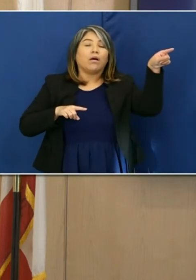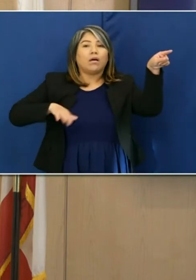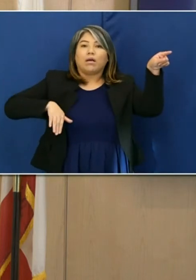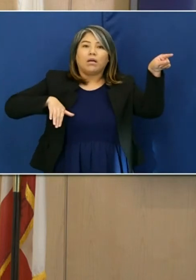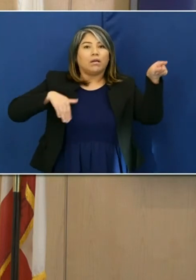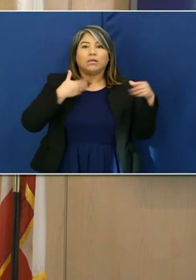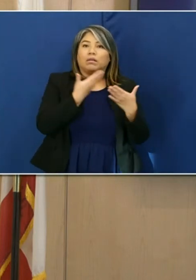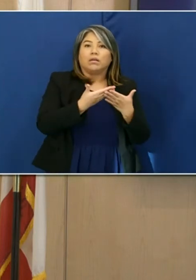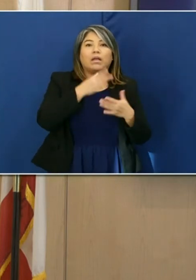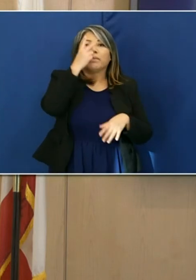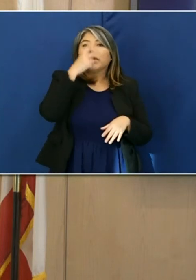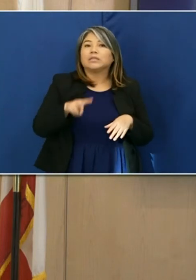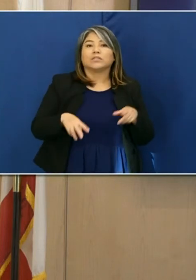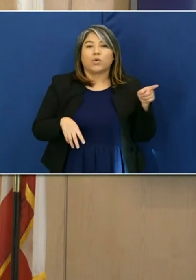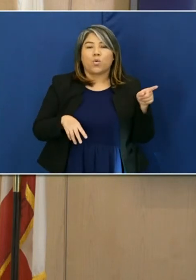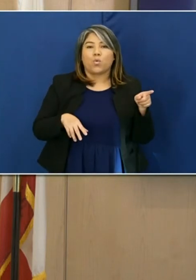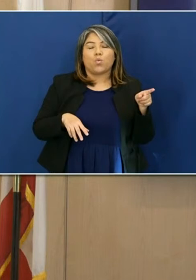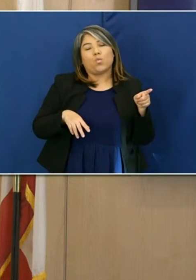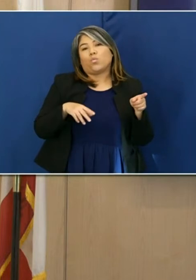time, but